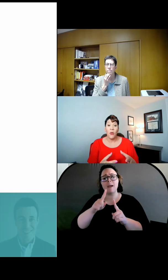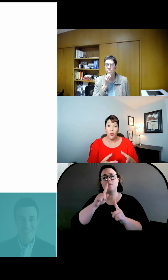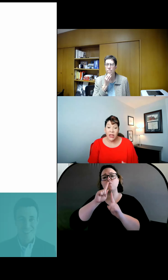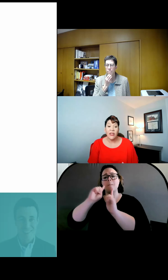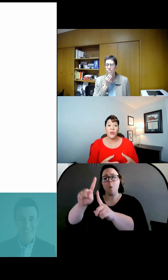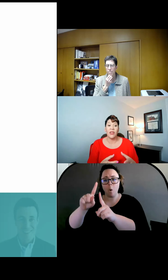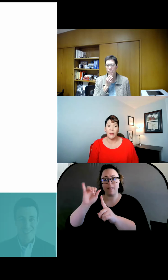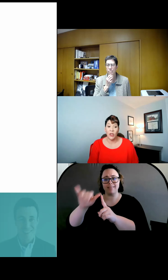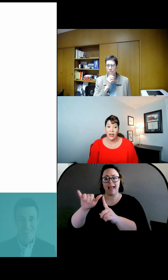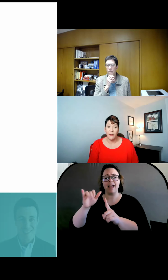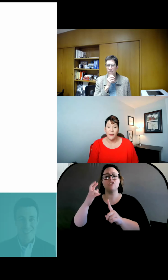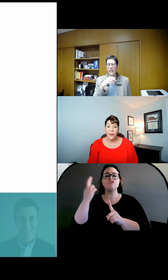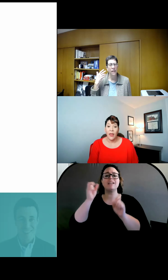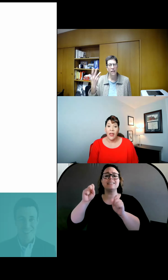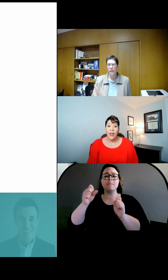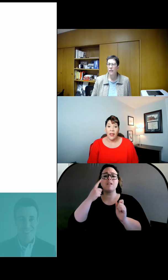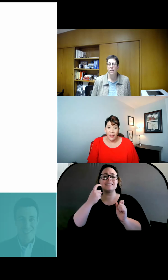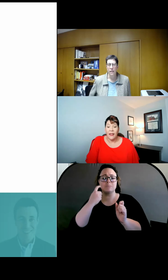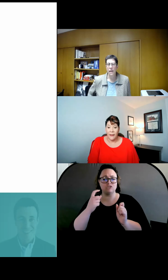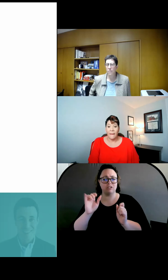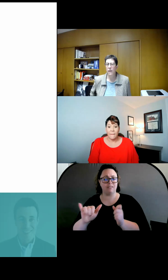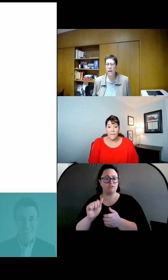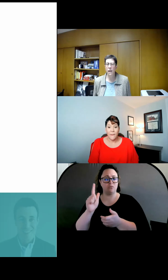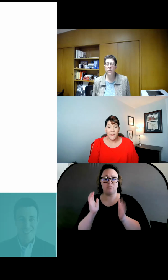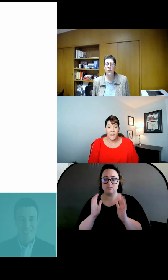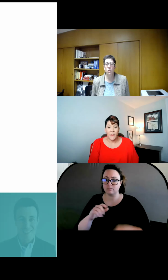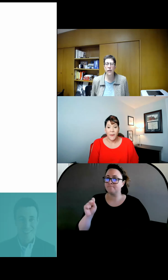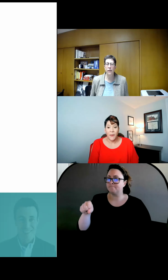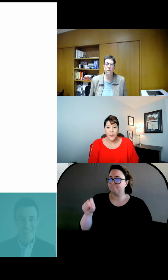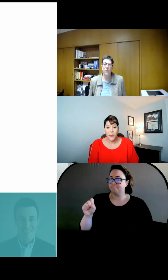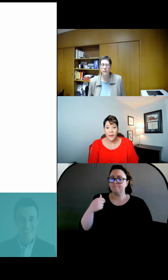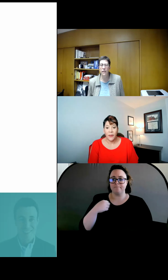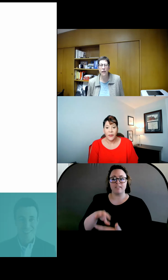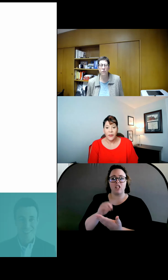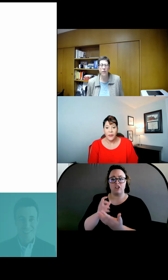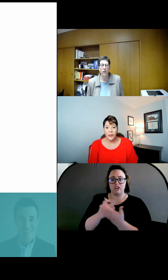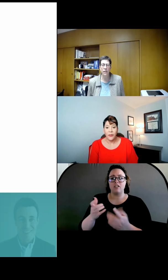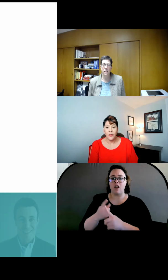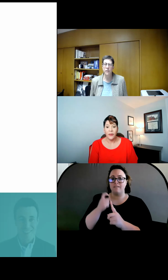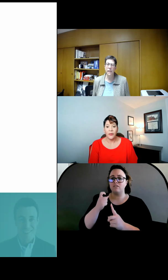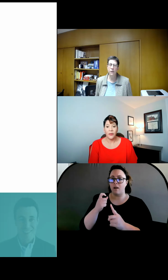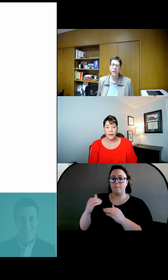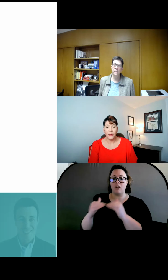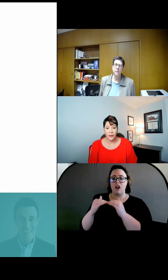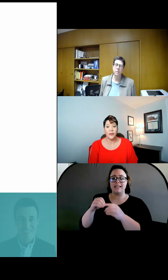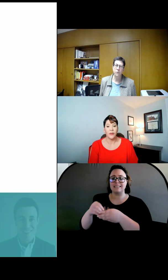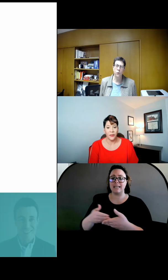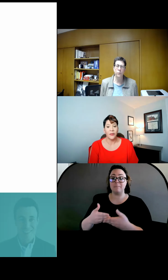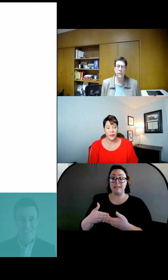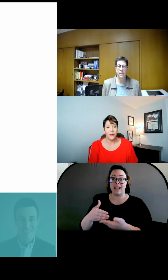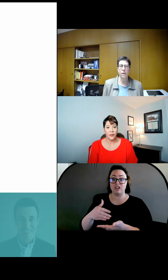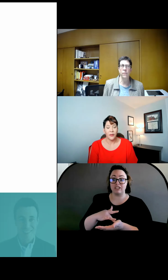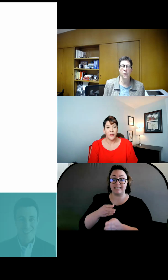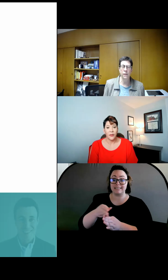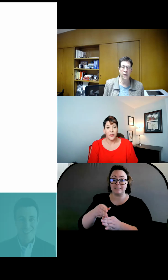that reasonable suspicion. Yeah, I really learned that from my colleagues in pediatrics. Before